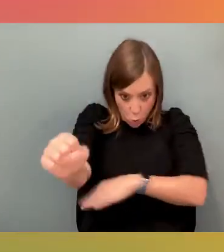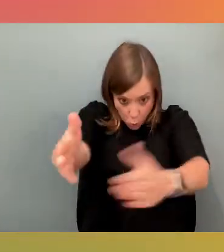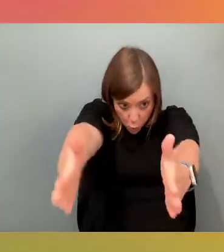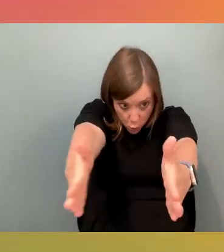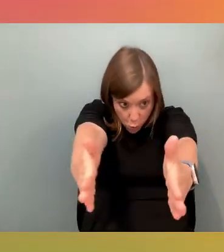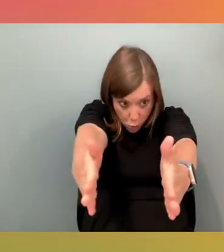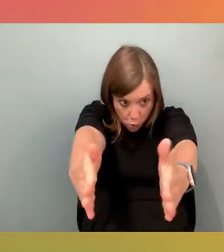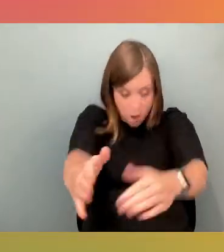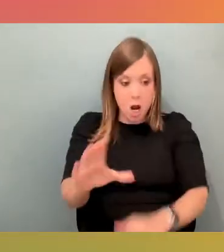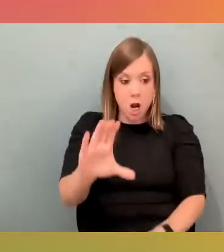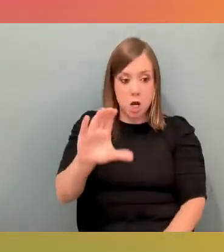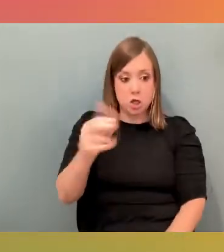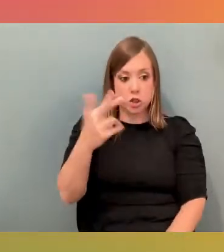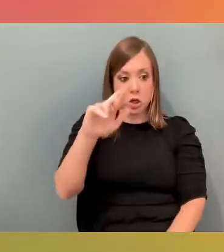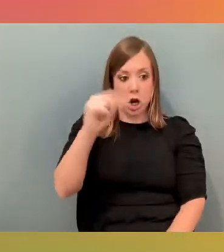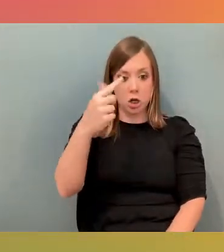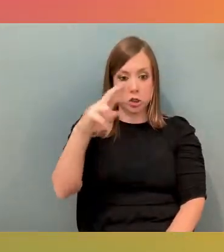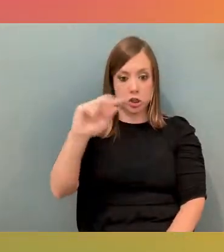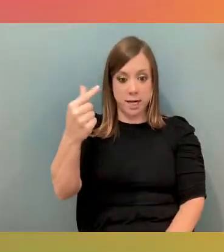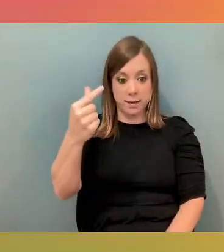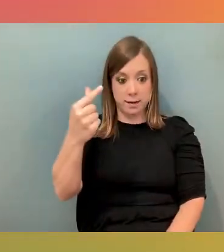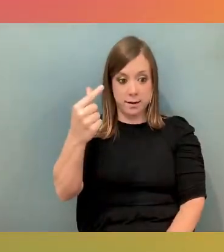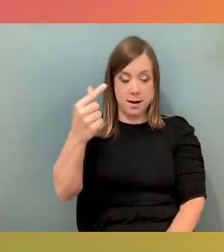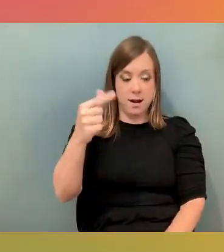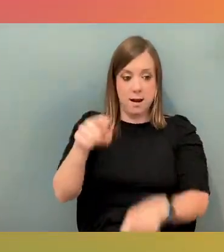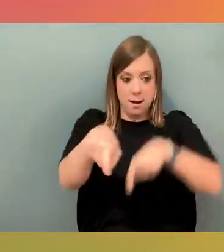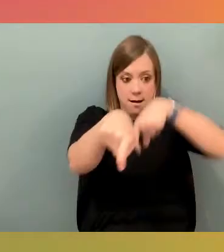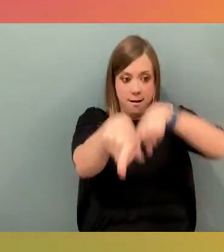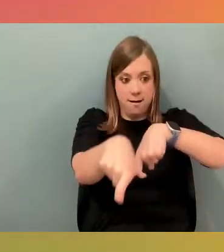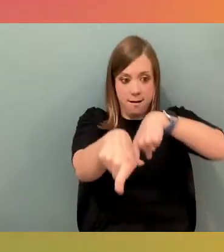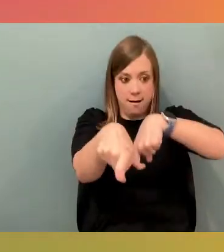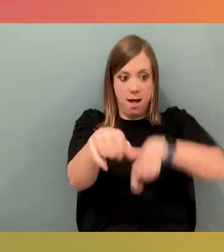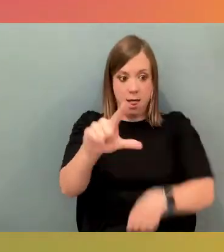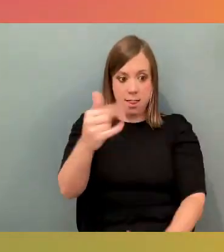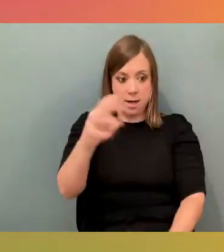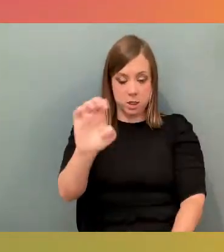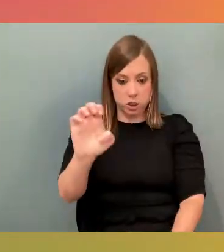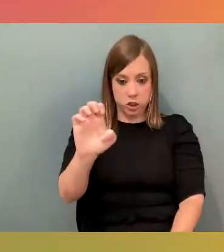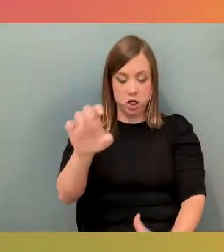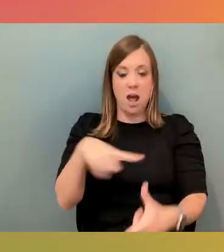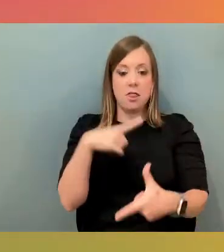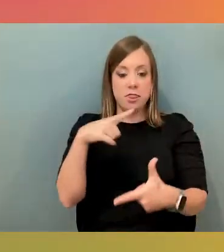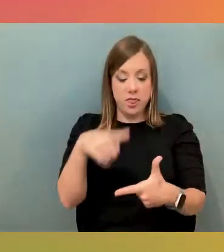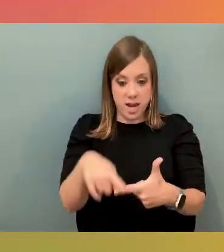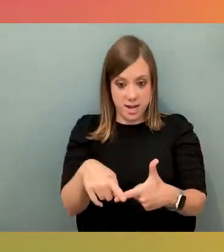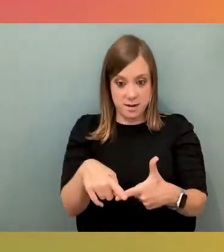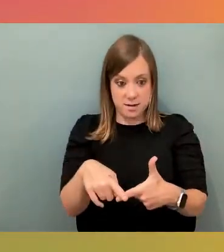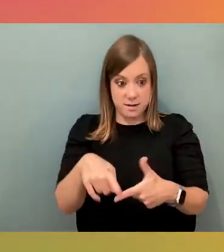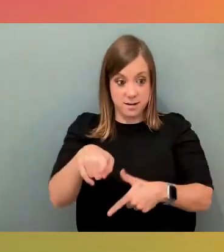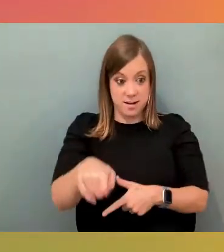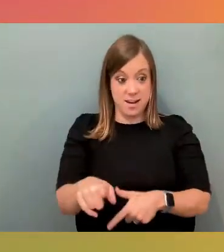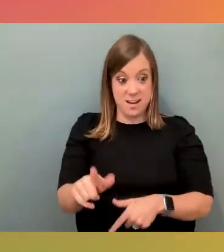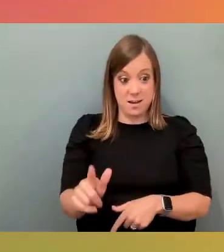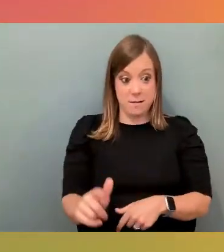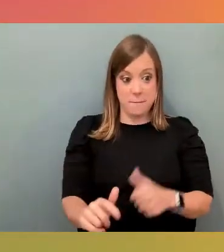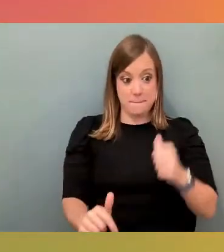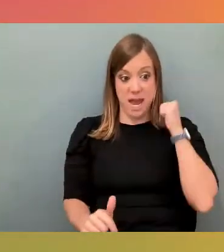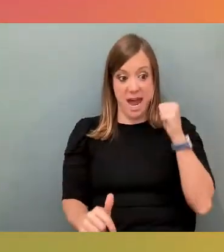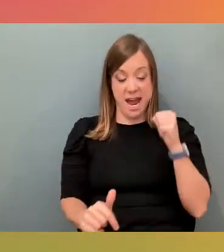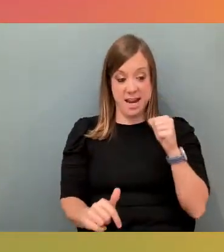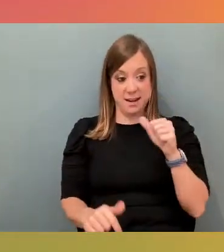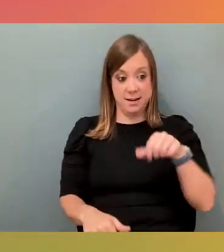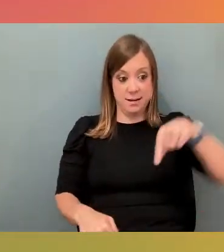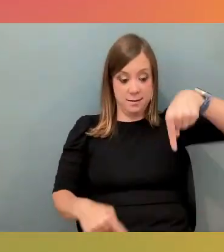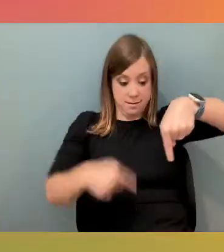front leg, and when you're ready, pick up the back leg and make your way to warrior three. Find your